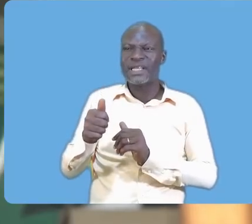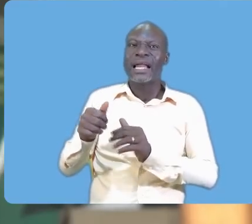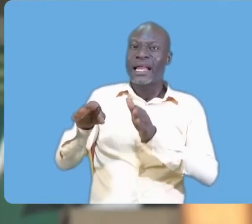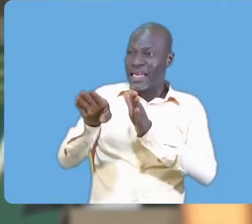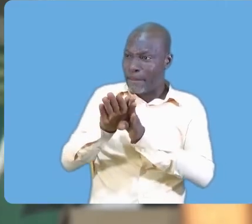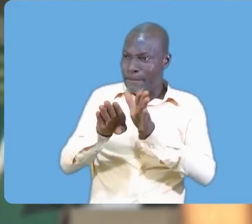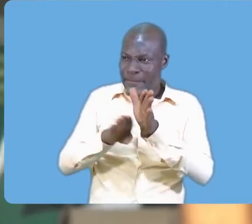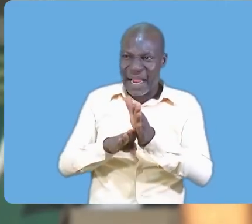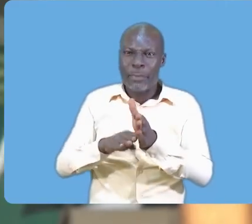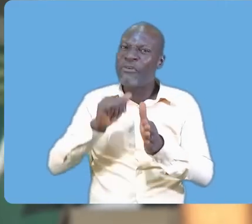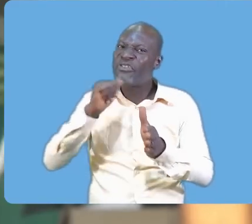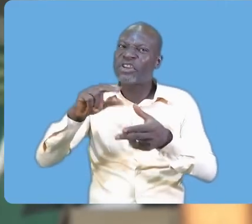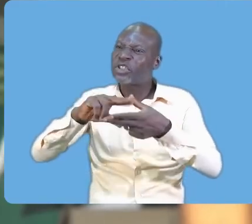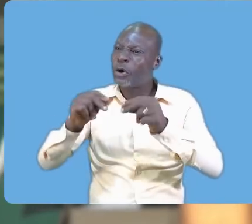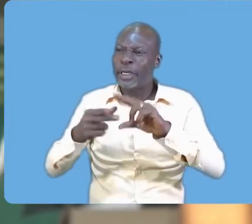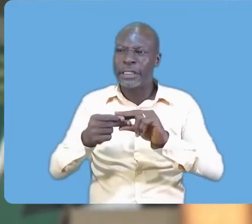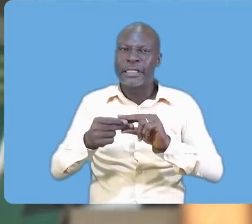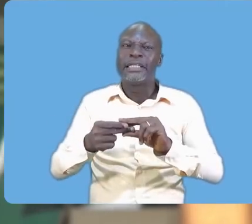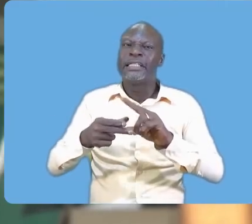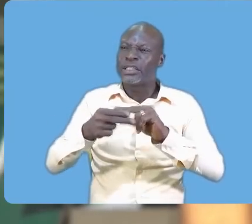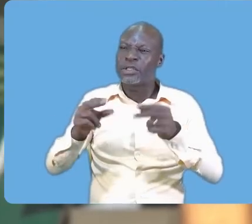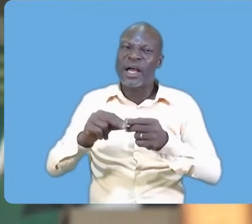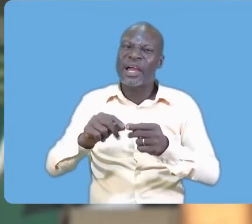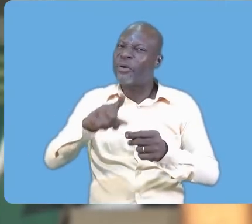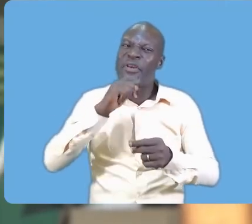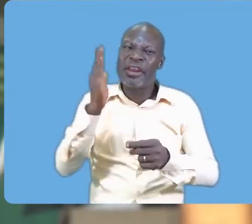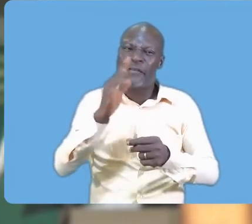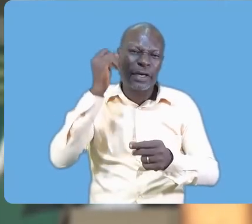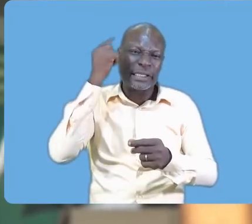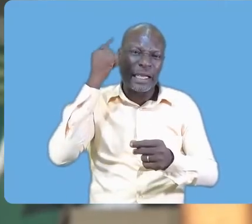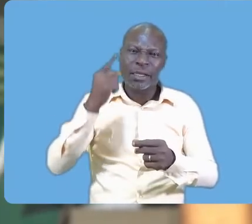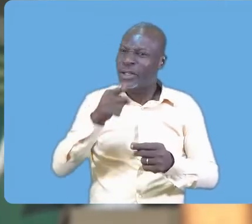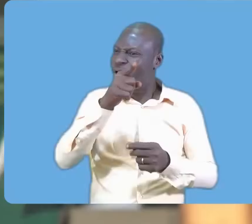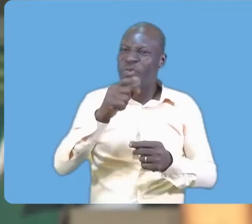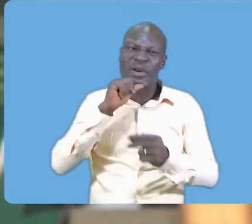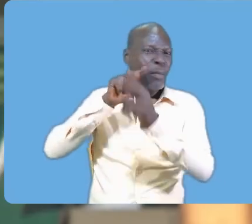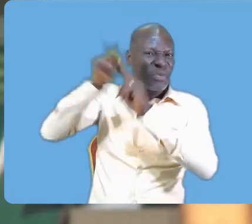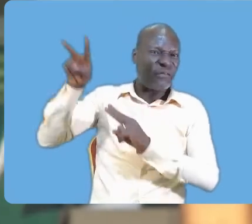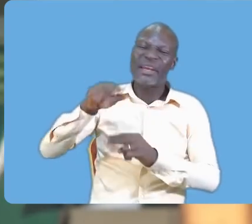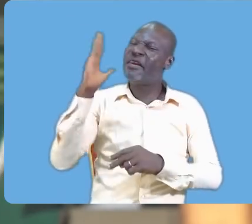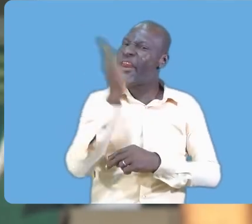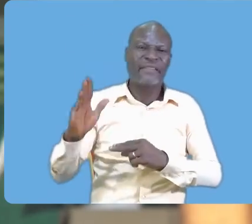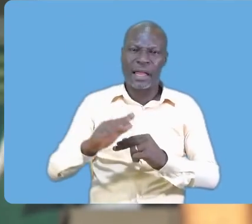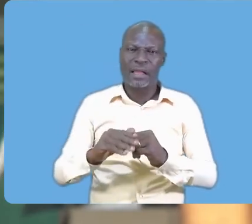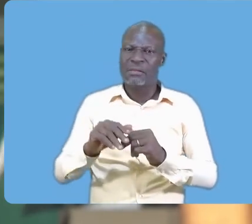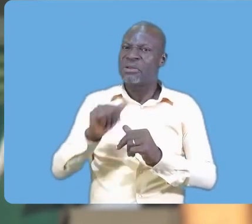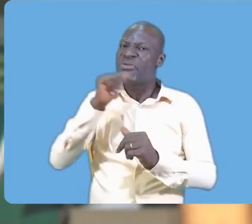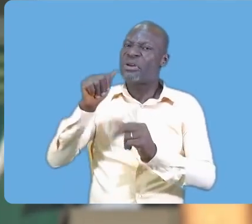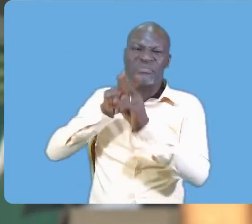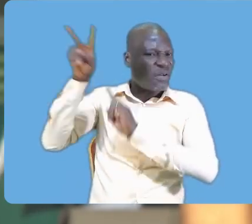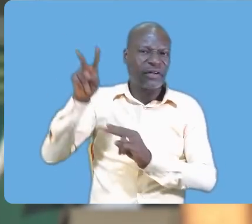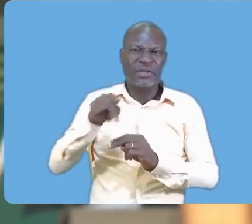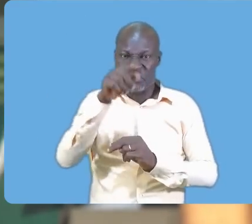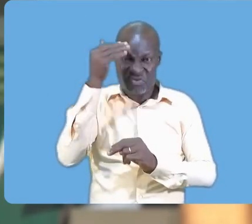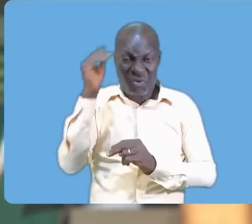not merely a story. You don't understand, sir. You are not a prophet. Who your prophet be? Who na ni baby